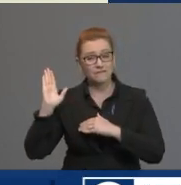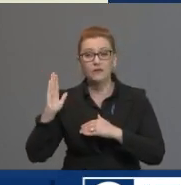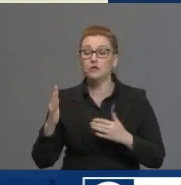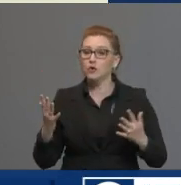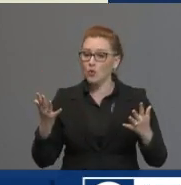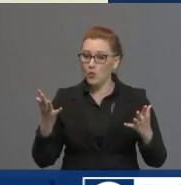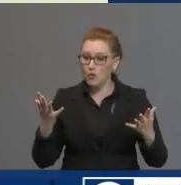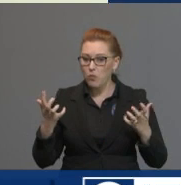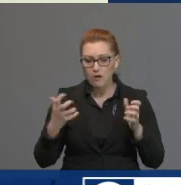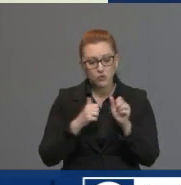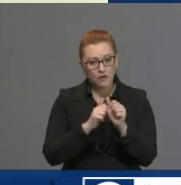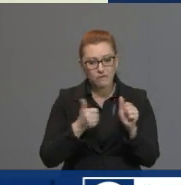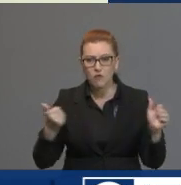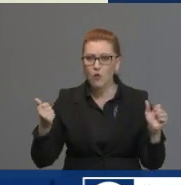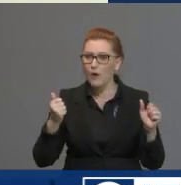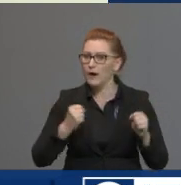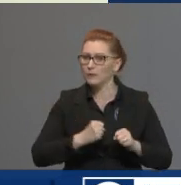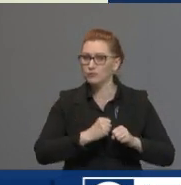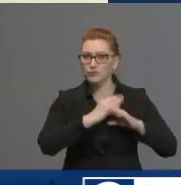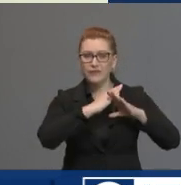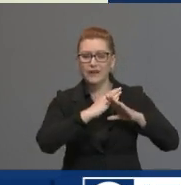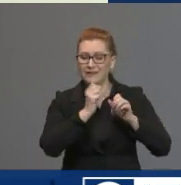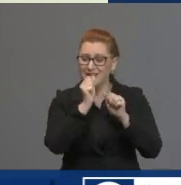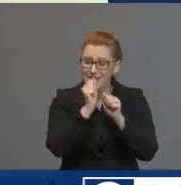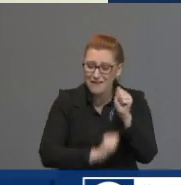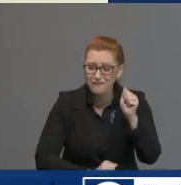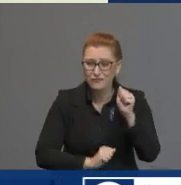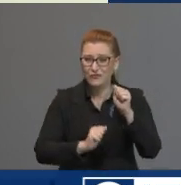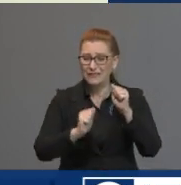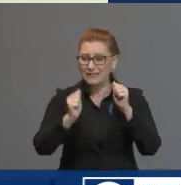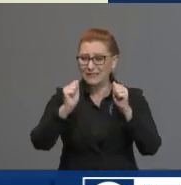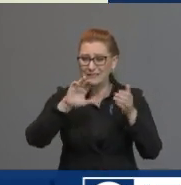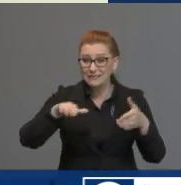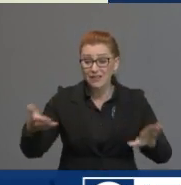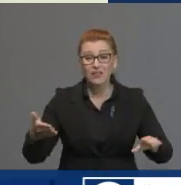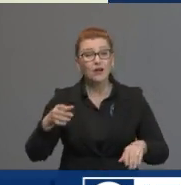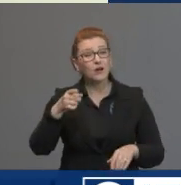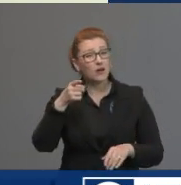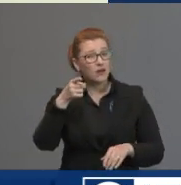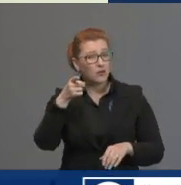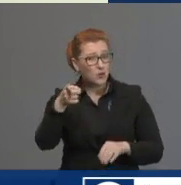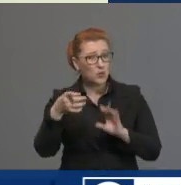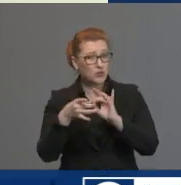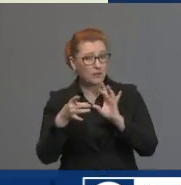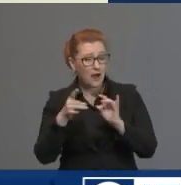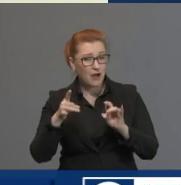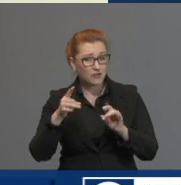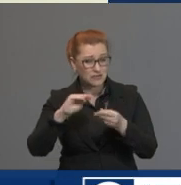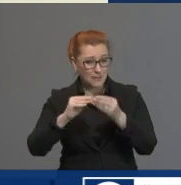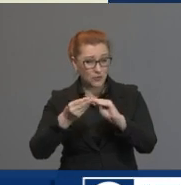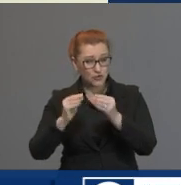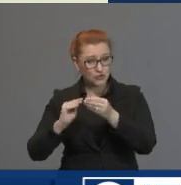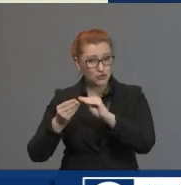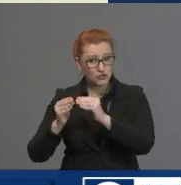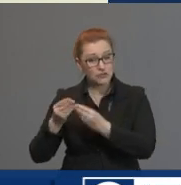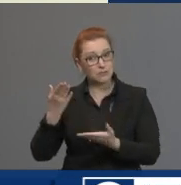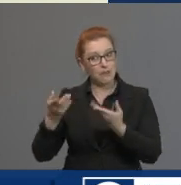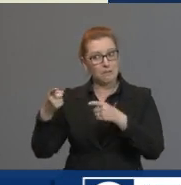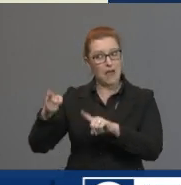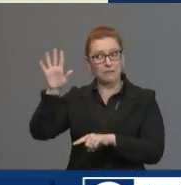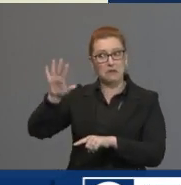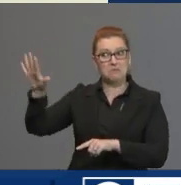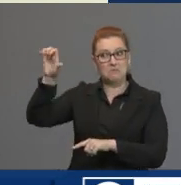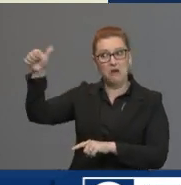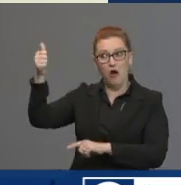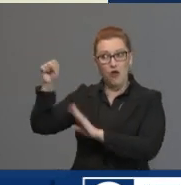to avoid and prevent every death possible, but the numbers that you're referring to, they may be happening in other